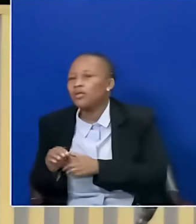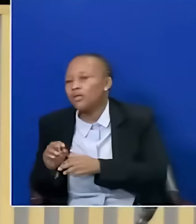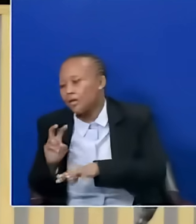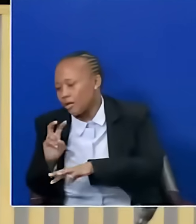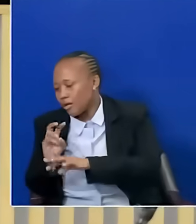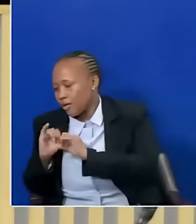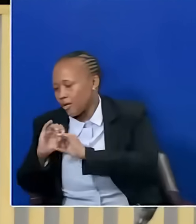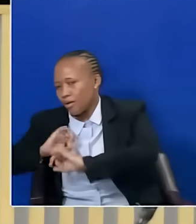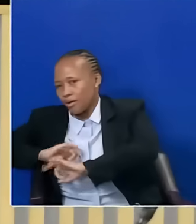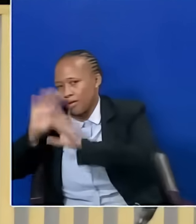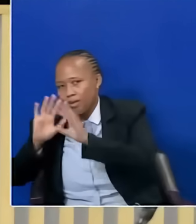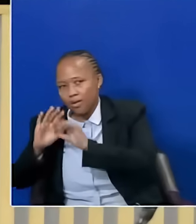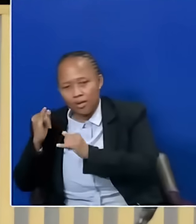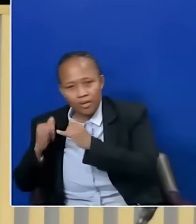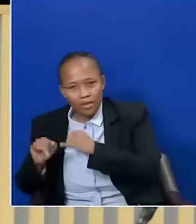on page 25.